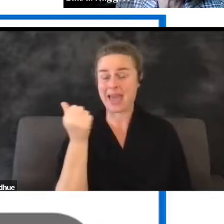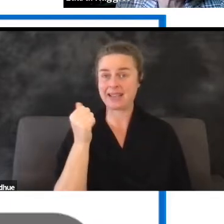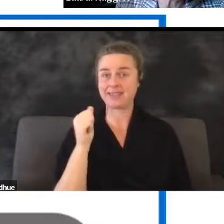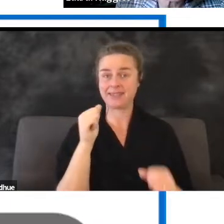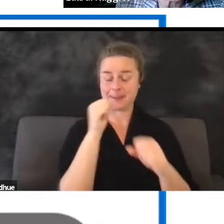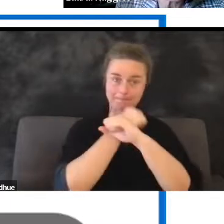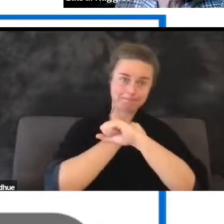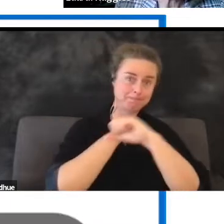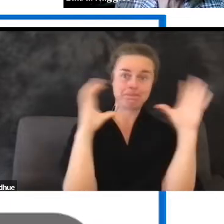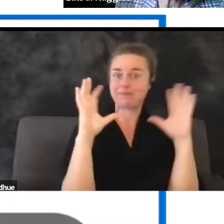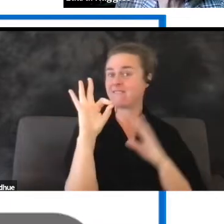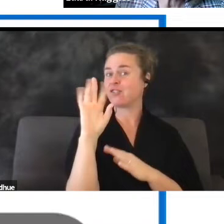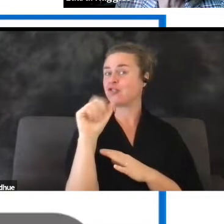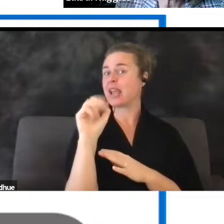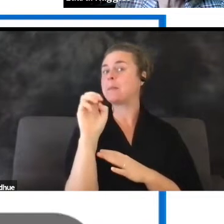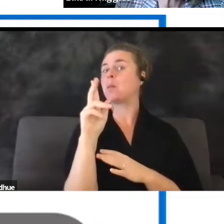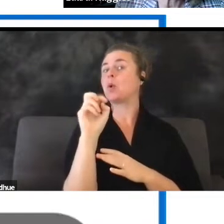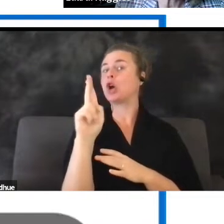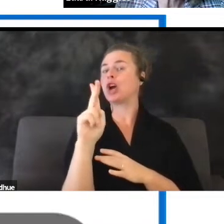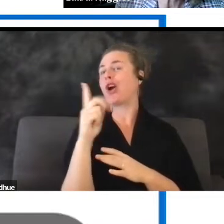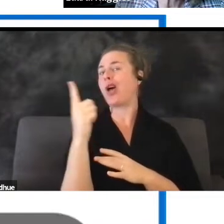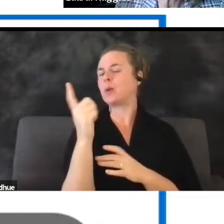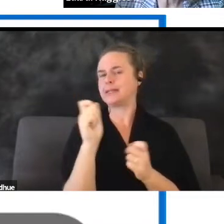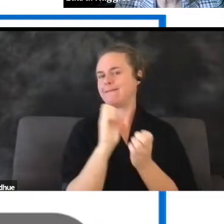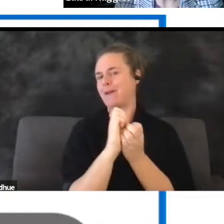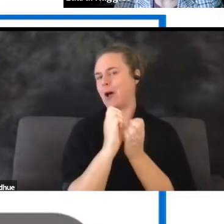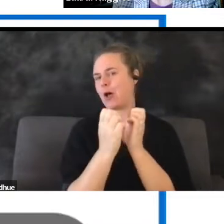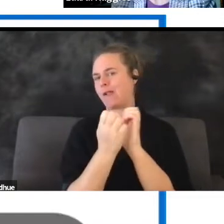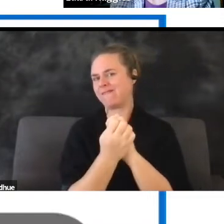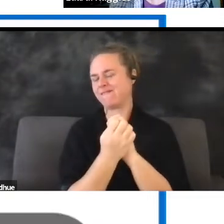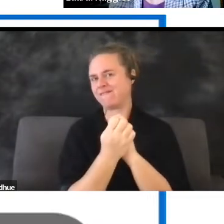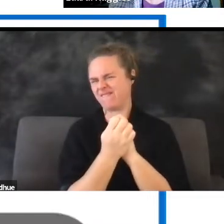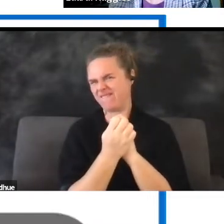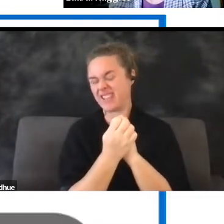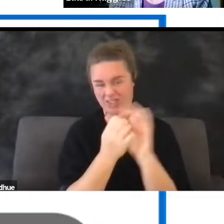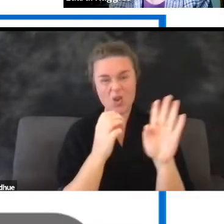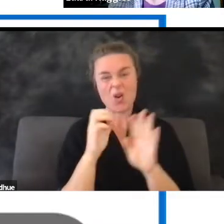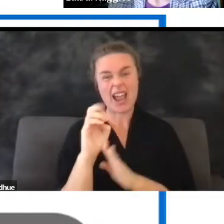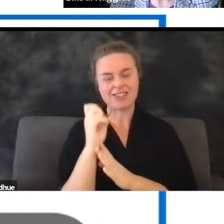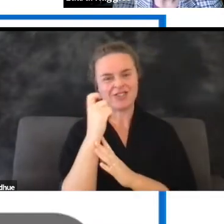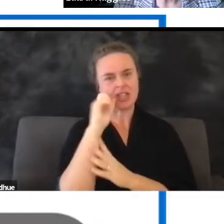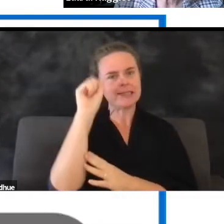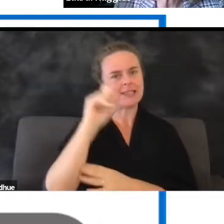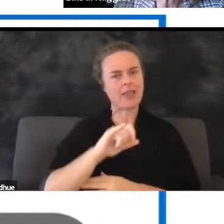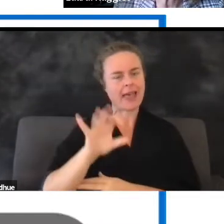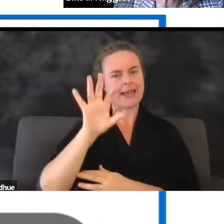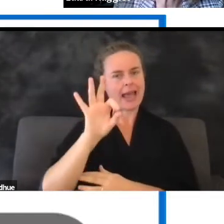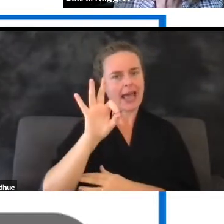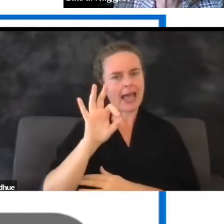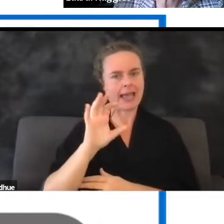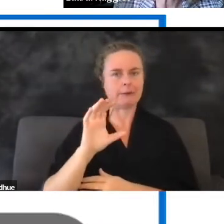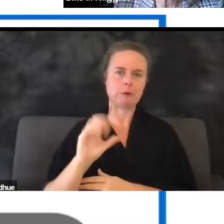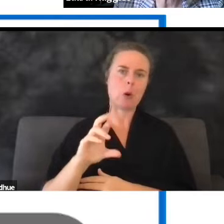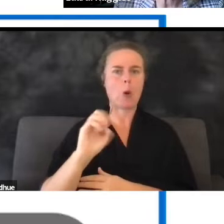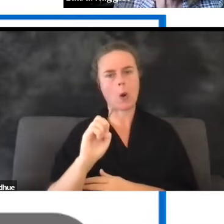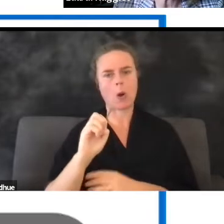you about the kind of the basic 9 elements of the accountable community for health. And that framework is evolving